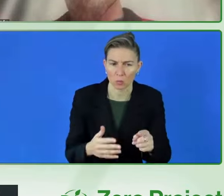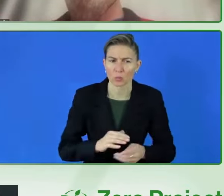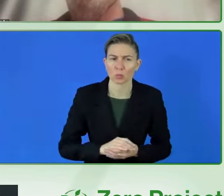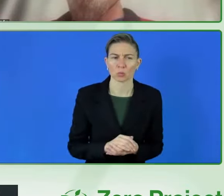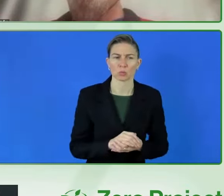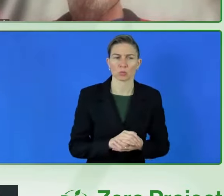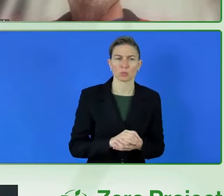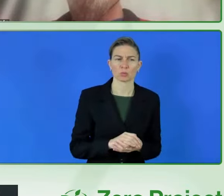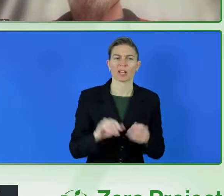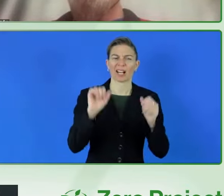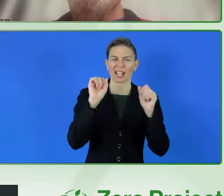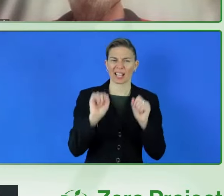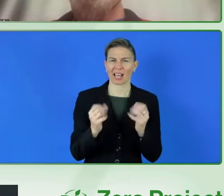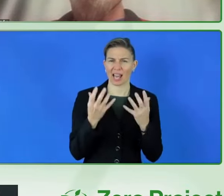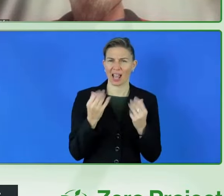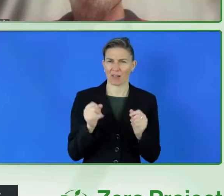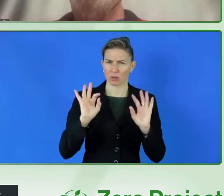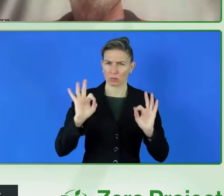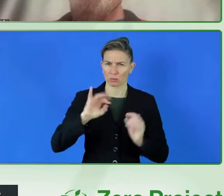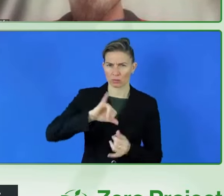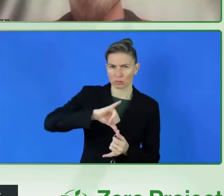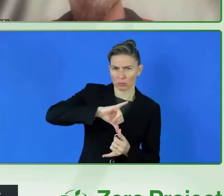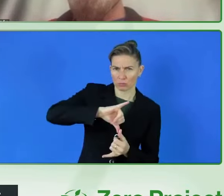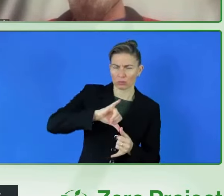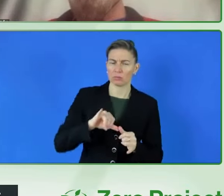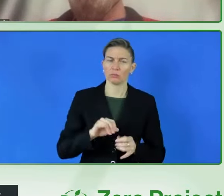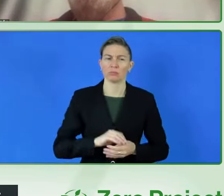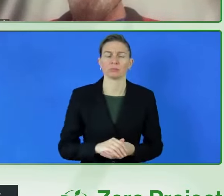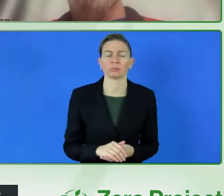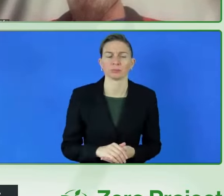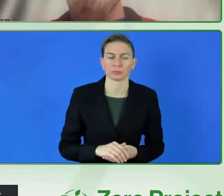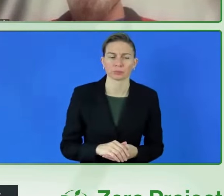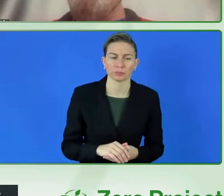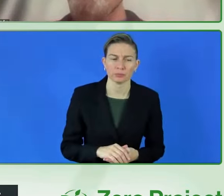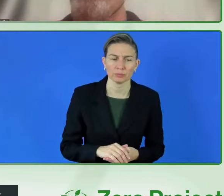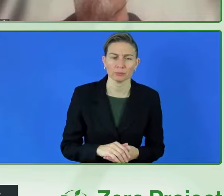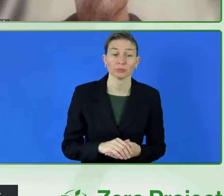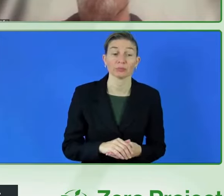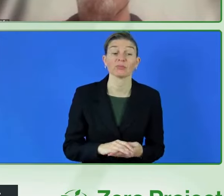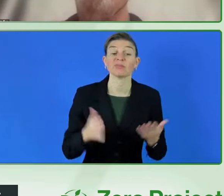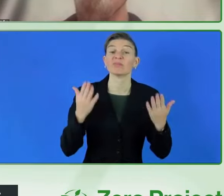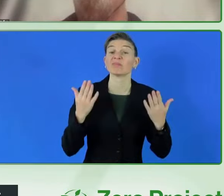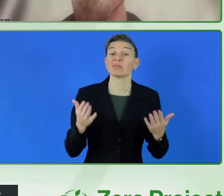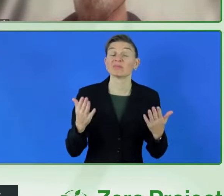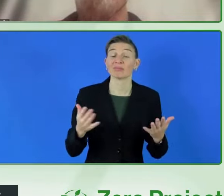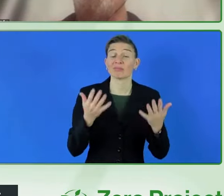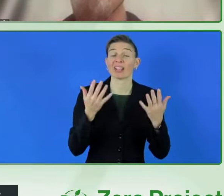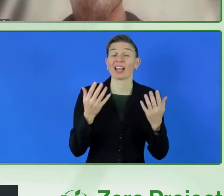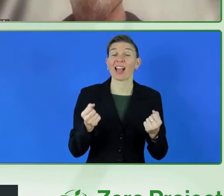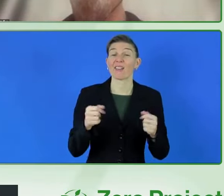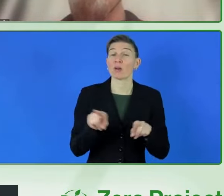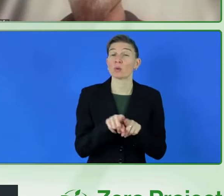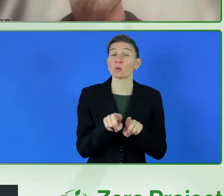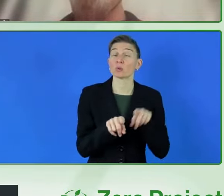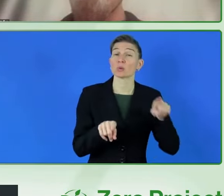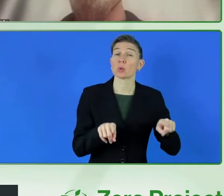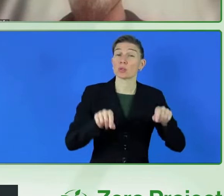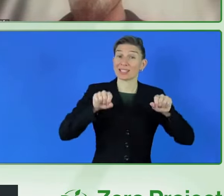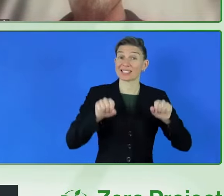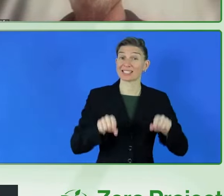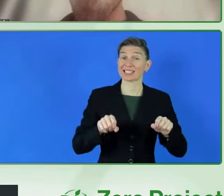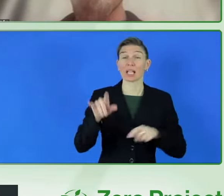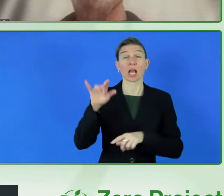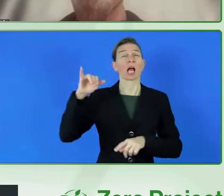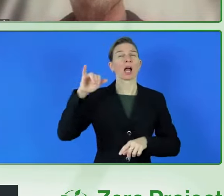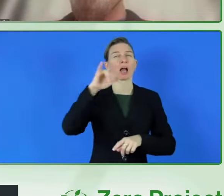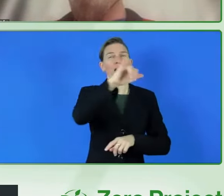used. What we've used is flip-up aircraft style seating. So if you look on an aircraft, they can move the rows, take